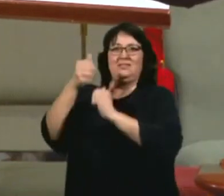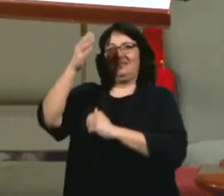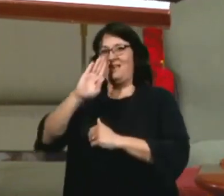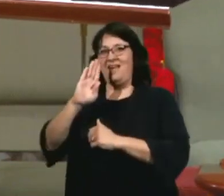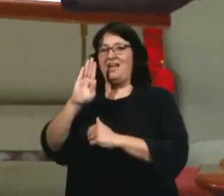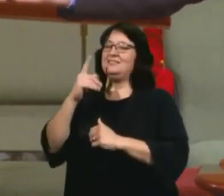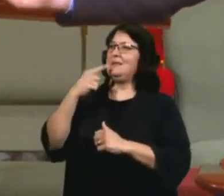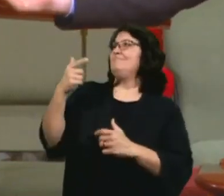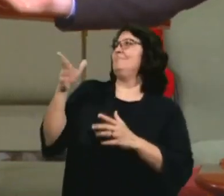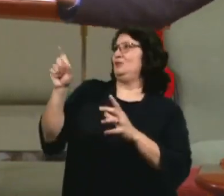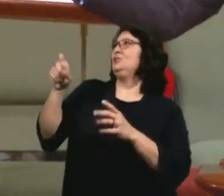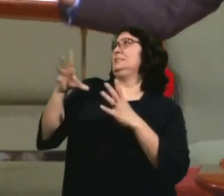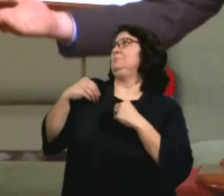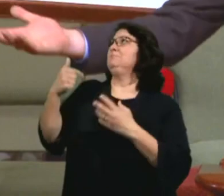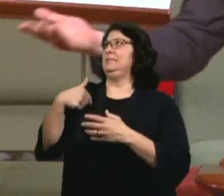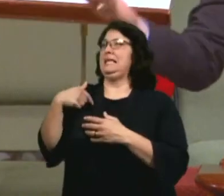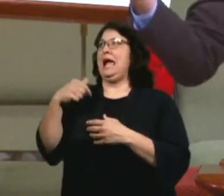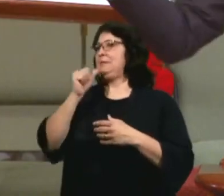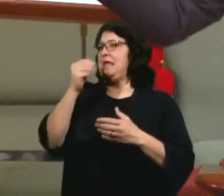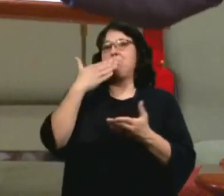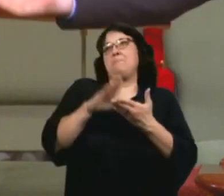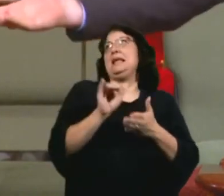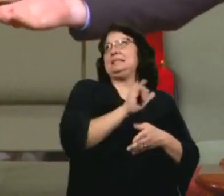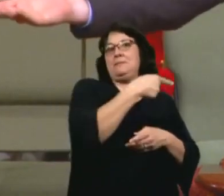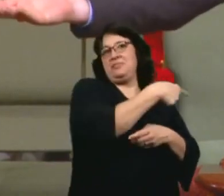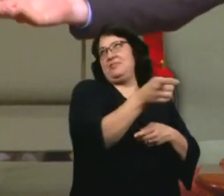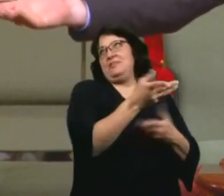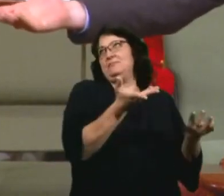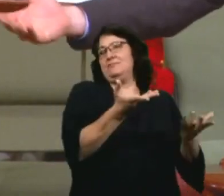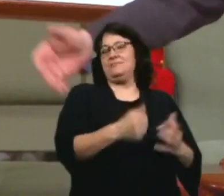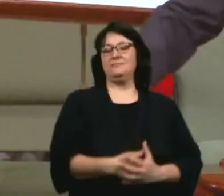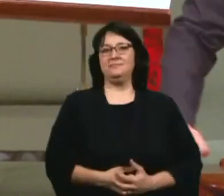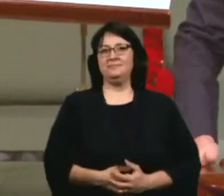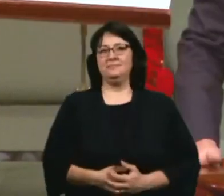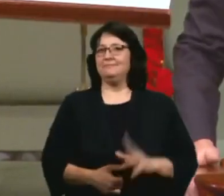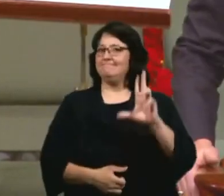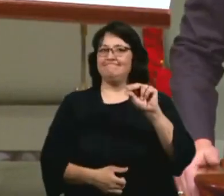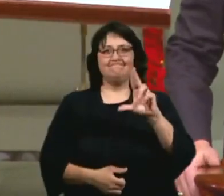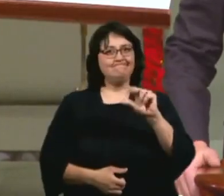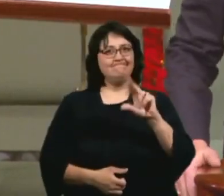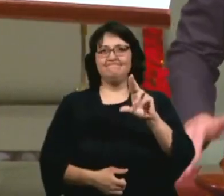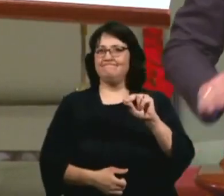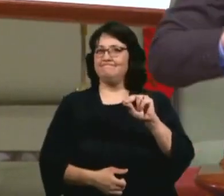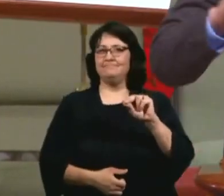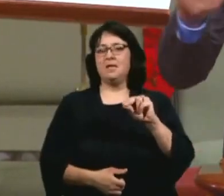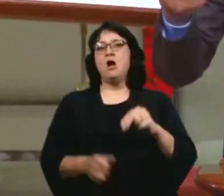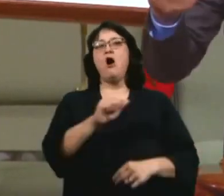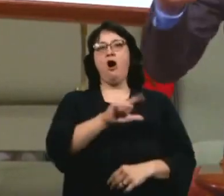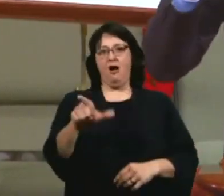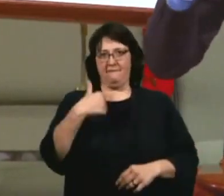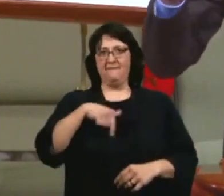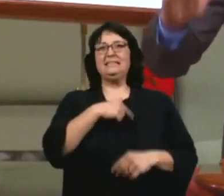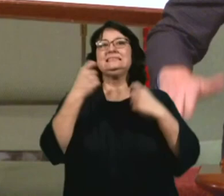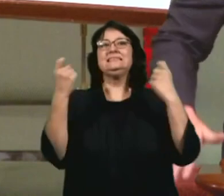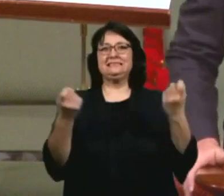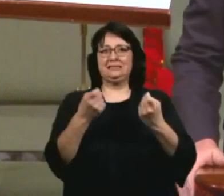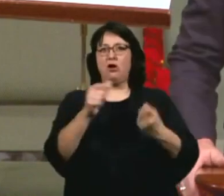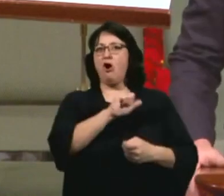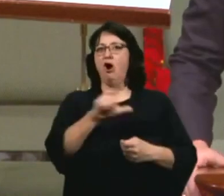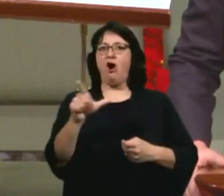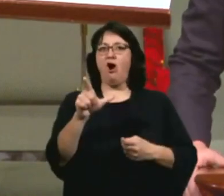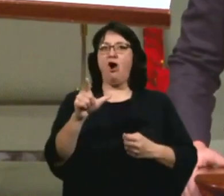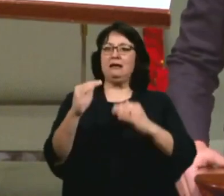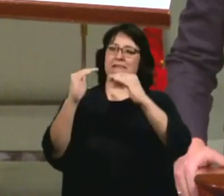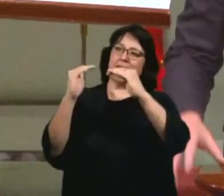oh, here's why you should take me, because I'm not as bad as someone else. No. All of us have sinned, and we all come short